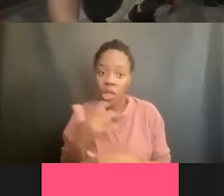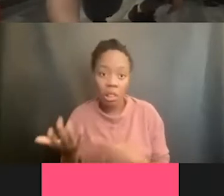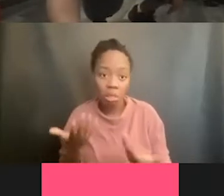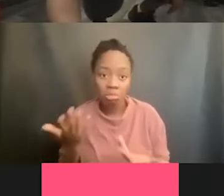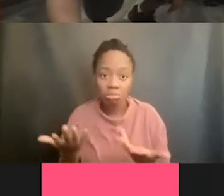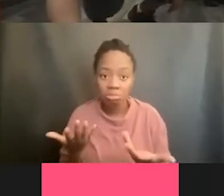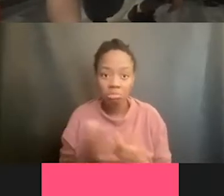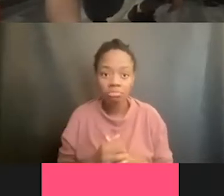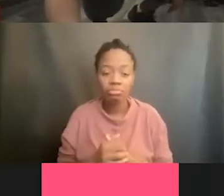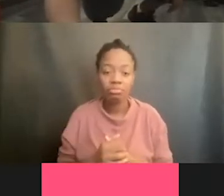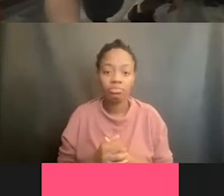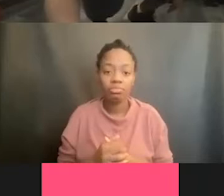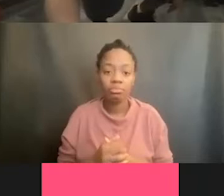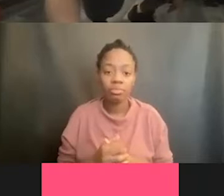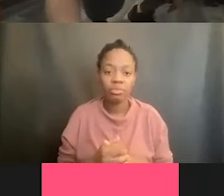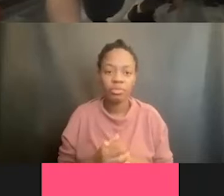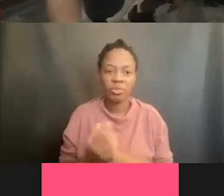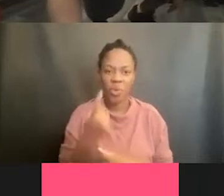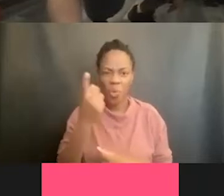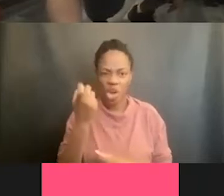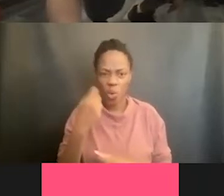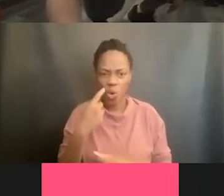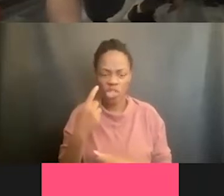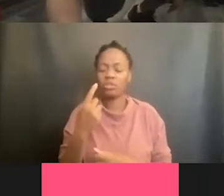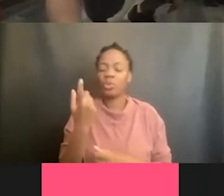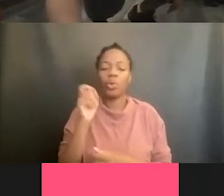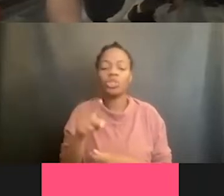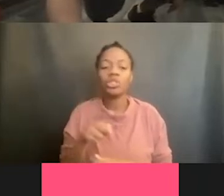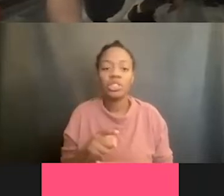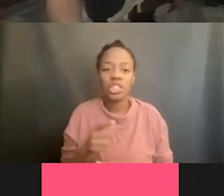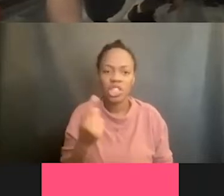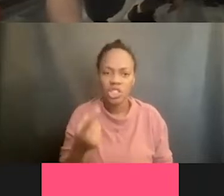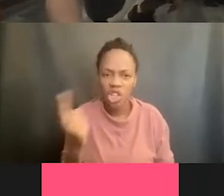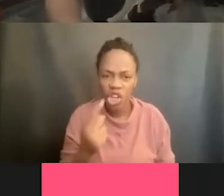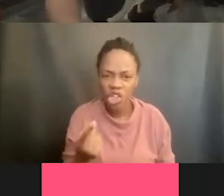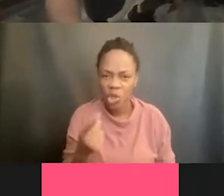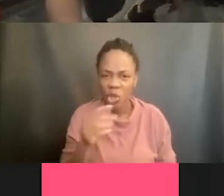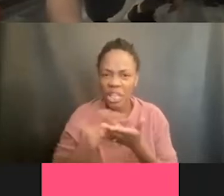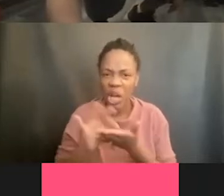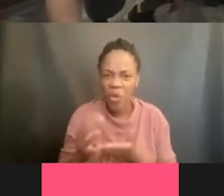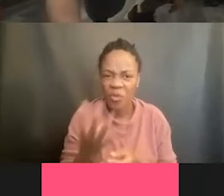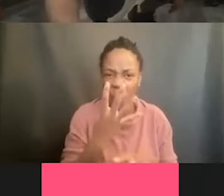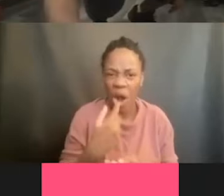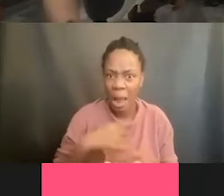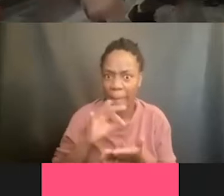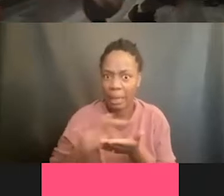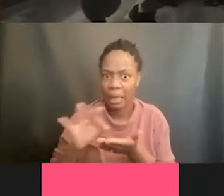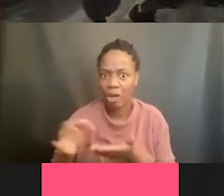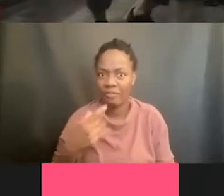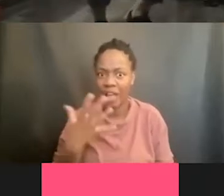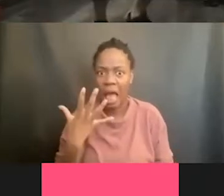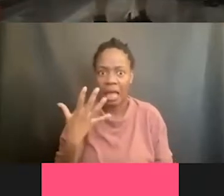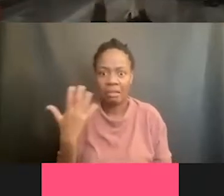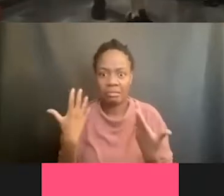one question. Yes. On the turn, because you count 4, but I'm counting 5, and I don't know if it's because